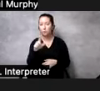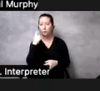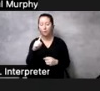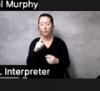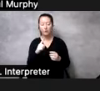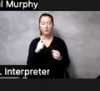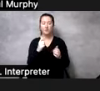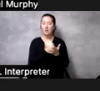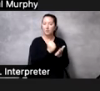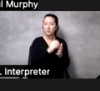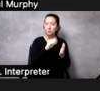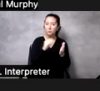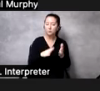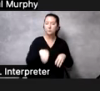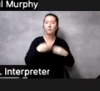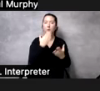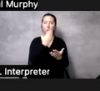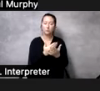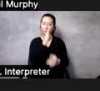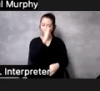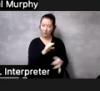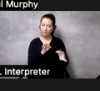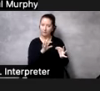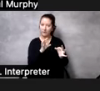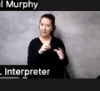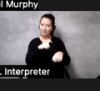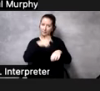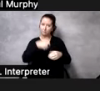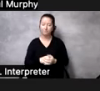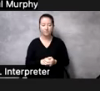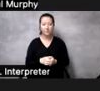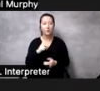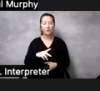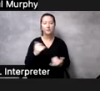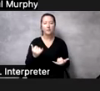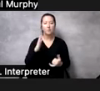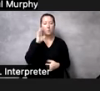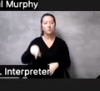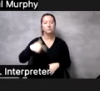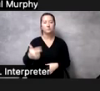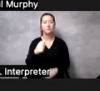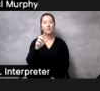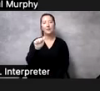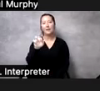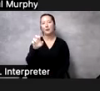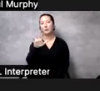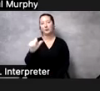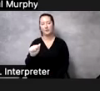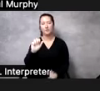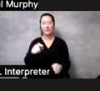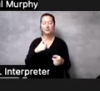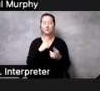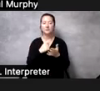them direct feedback in a timely fashion. And so with that, I'll turn this over to Erica to talk a little bit more about the